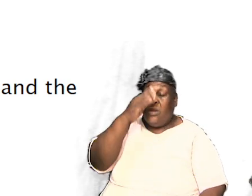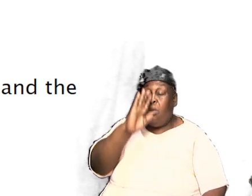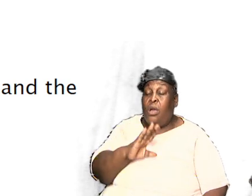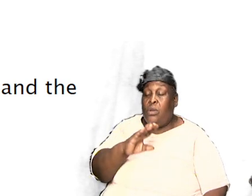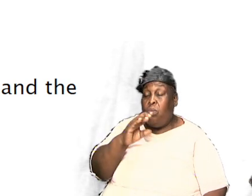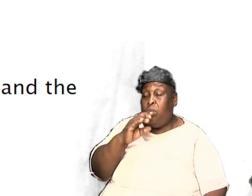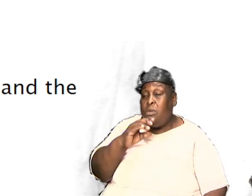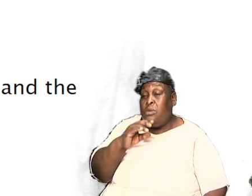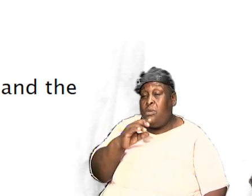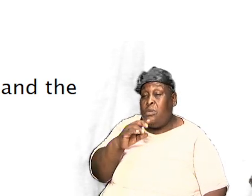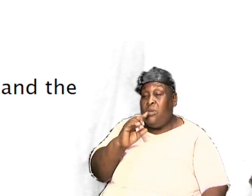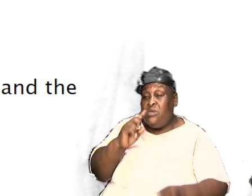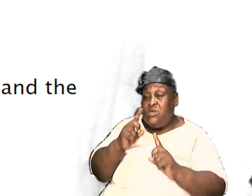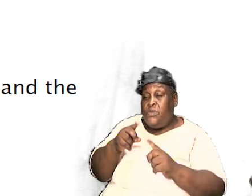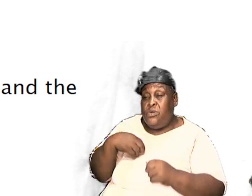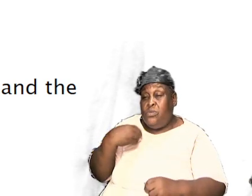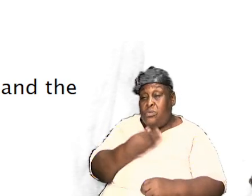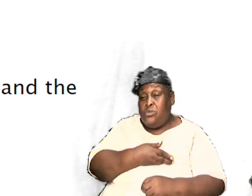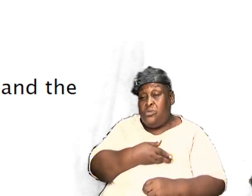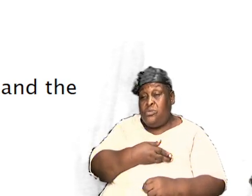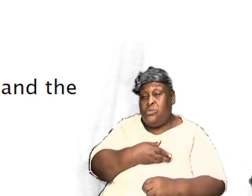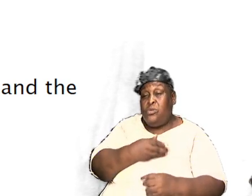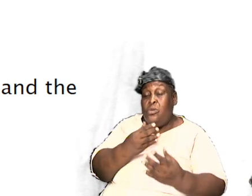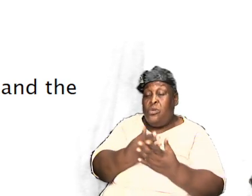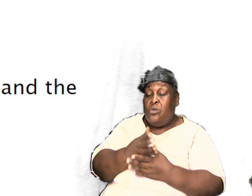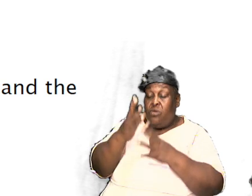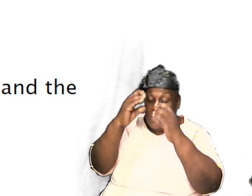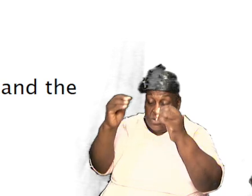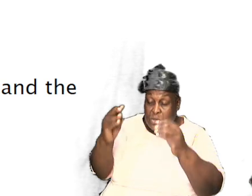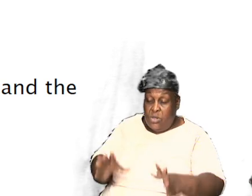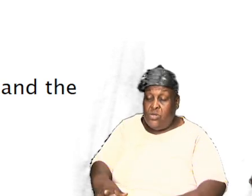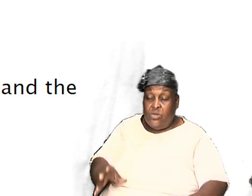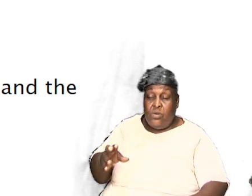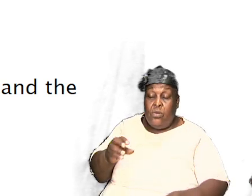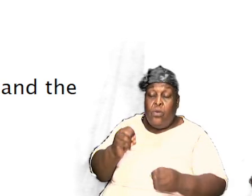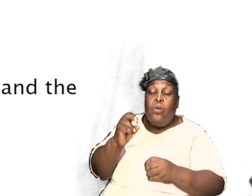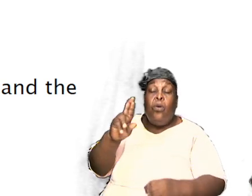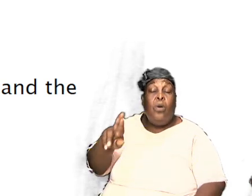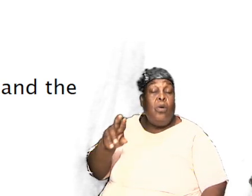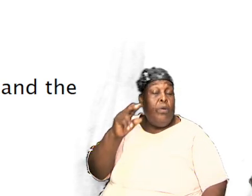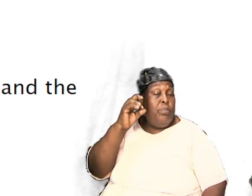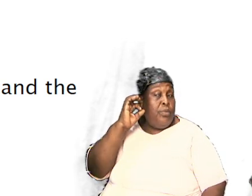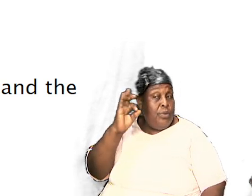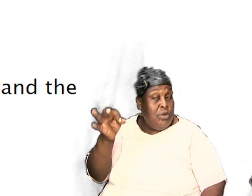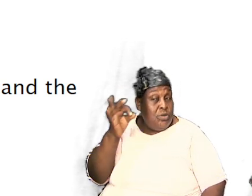or a teacher. And a teacher will teach a particular thing. And if the teacher has to